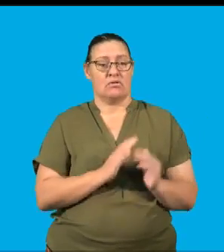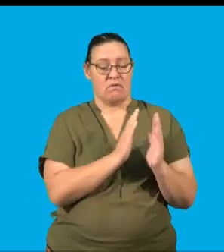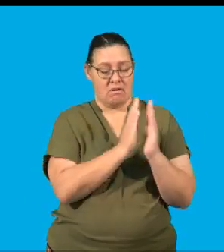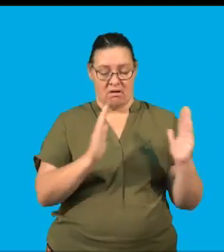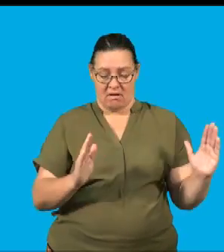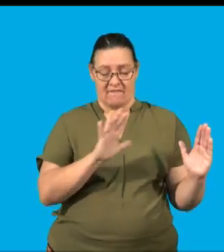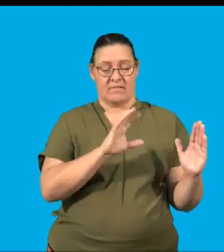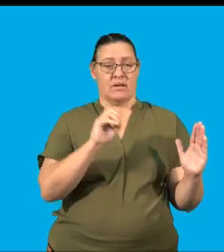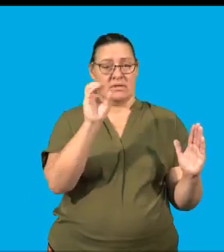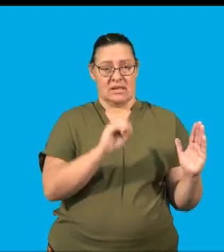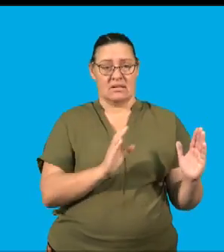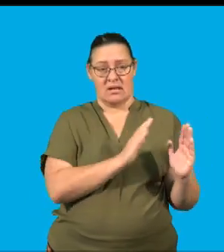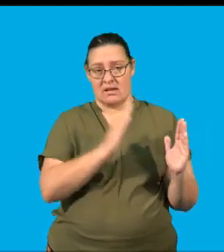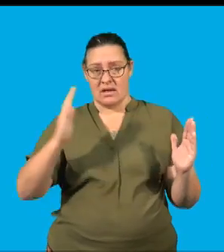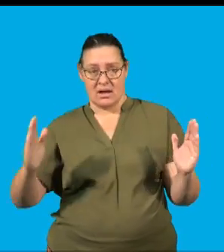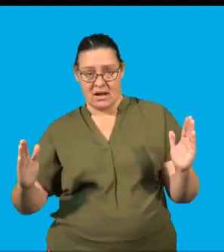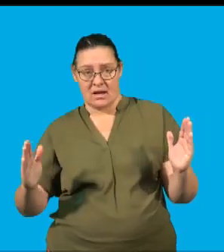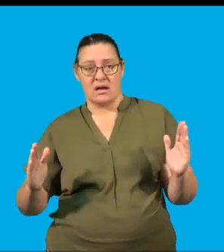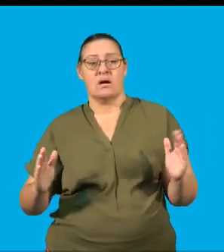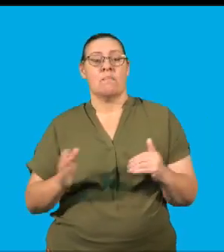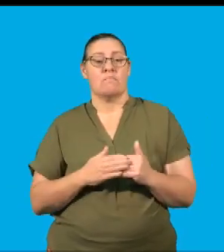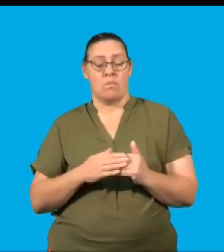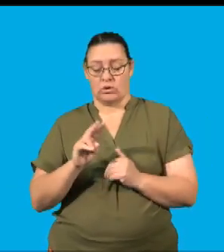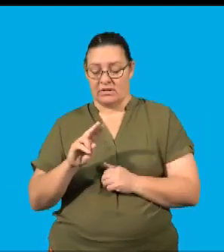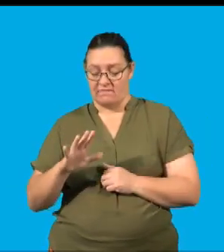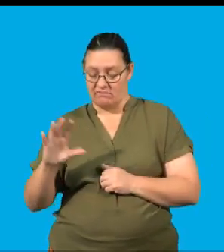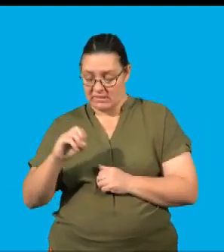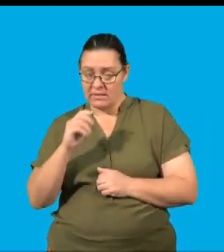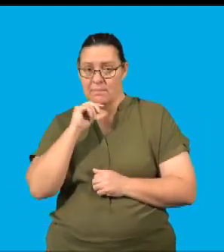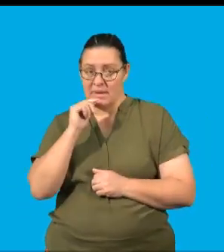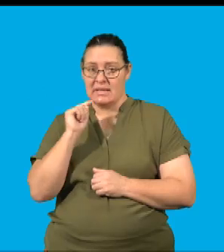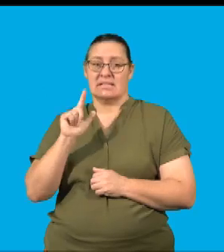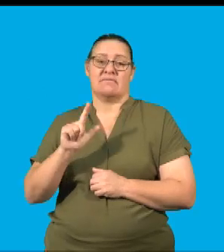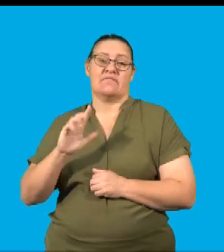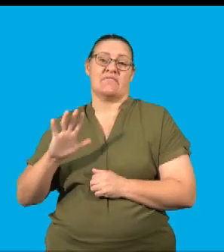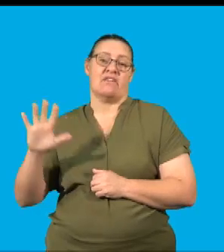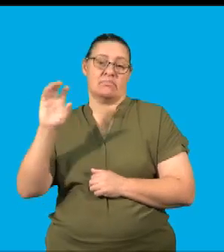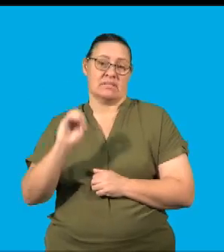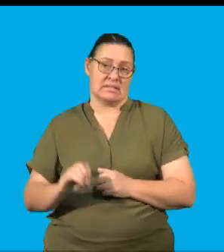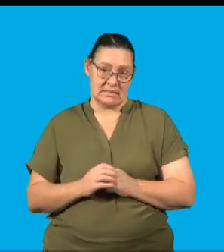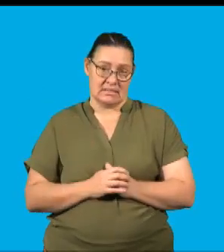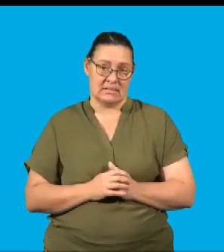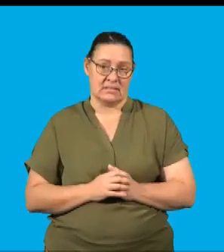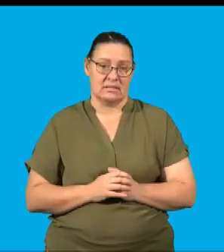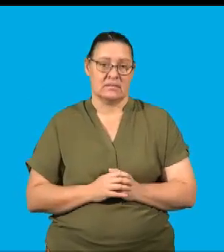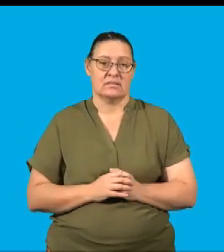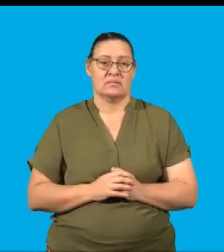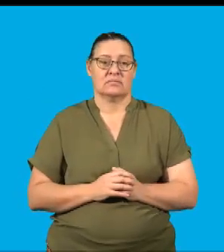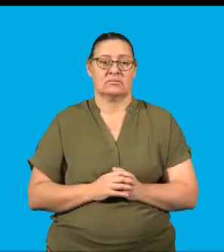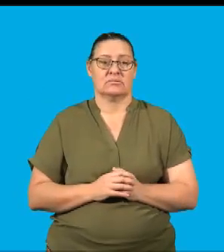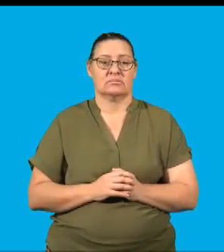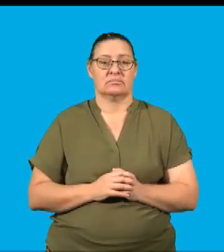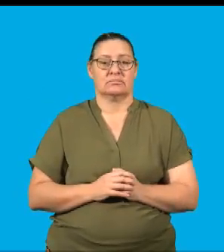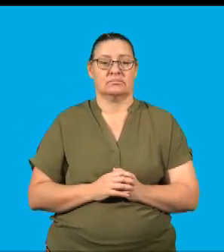That is why up to here is 50%. And then this part from here to there, it is 25%. That is why we are saying this is